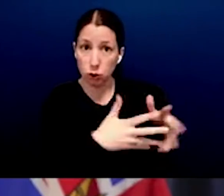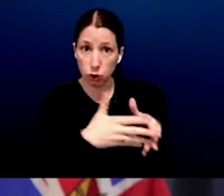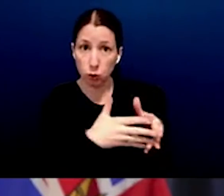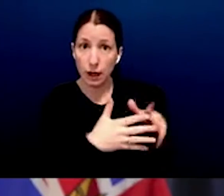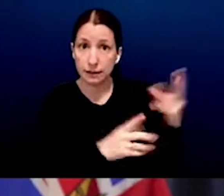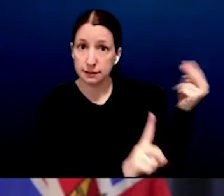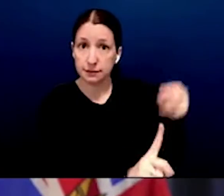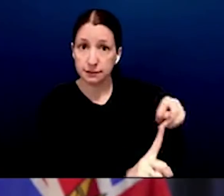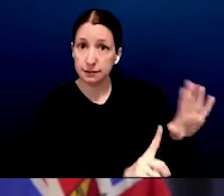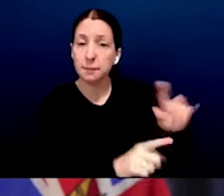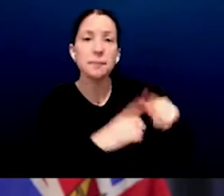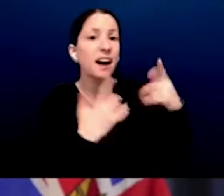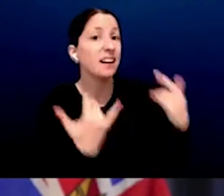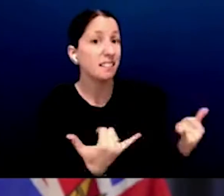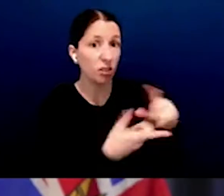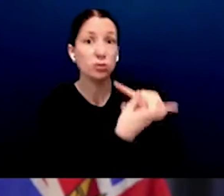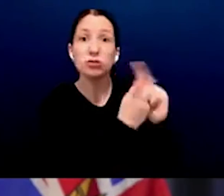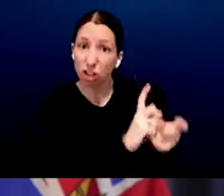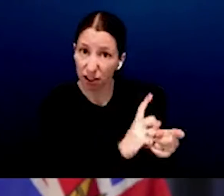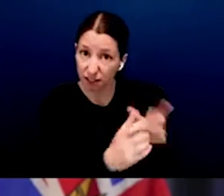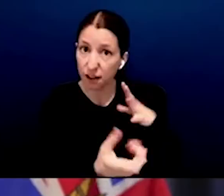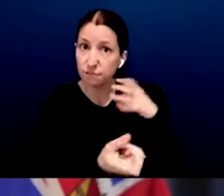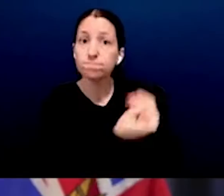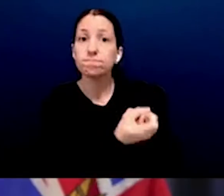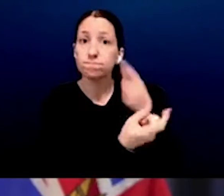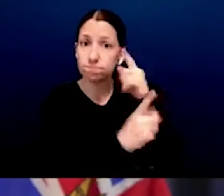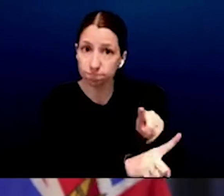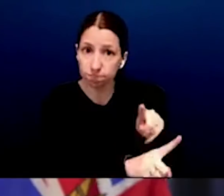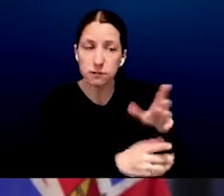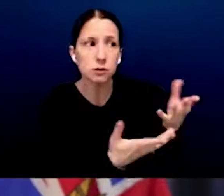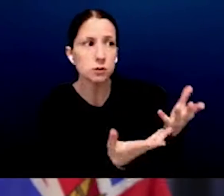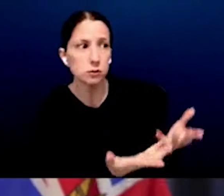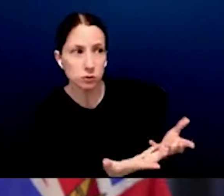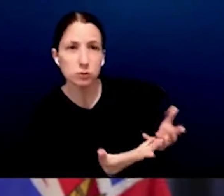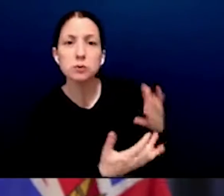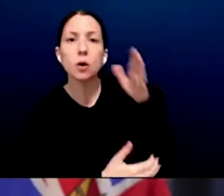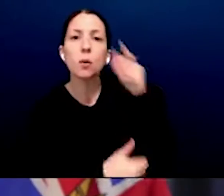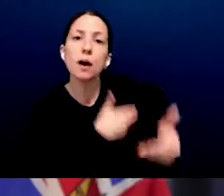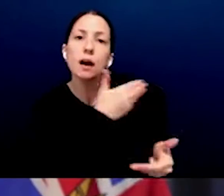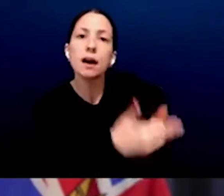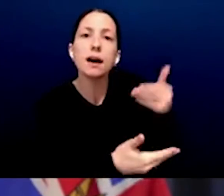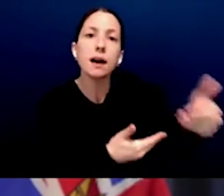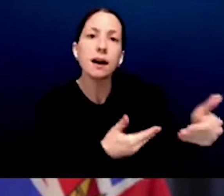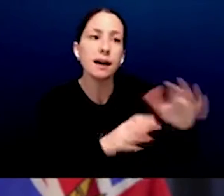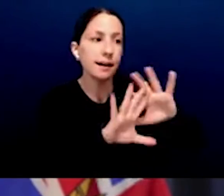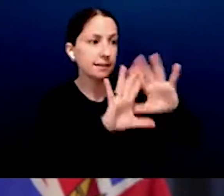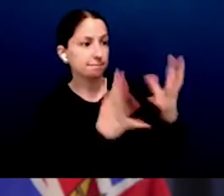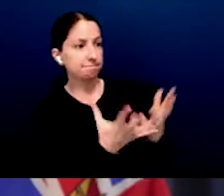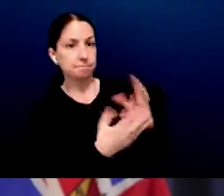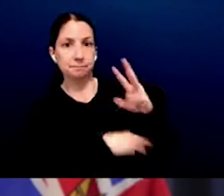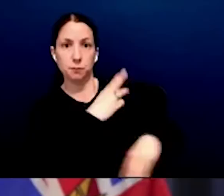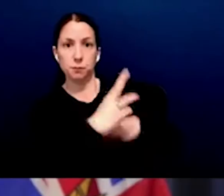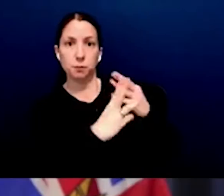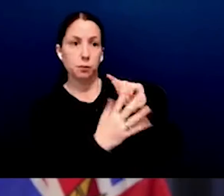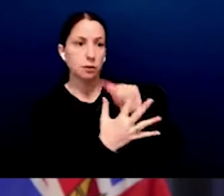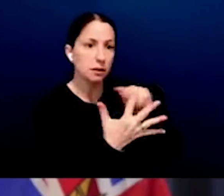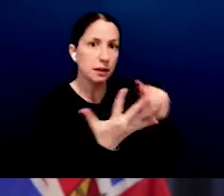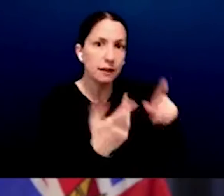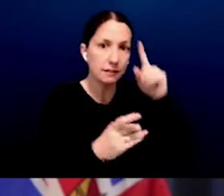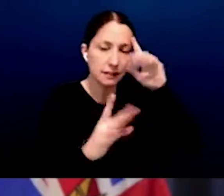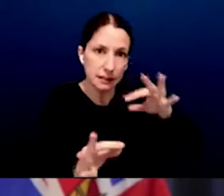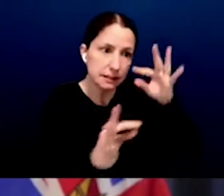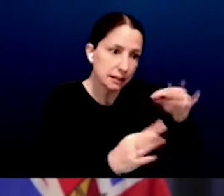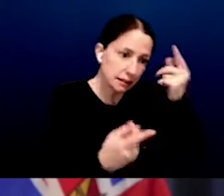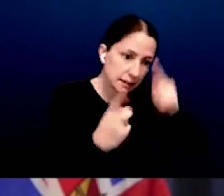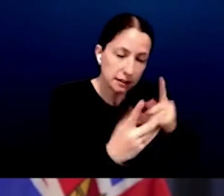changed, and there will continue to be changes as the international community works through these issues. And that's the responsibility of the